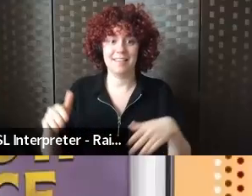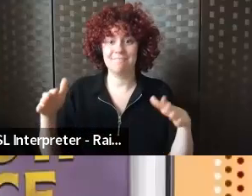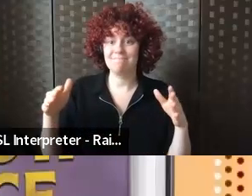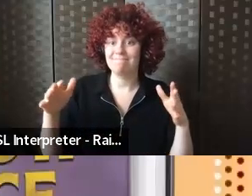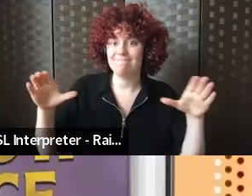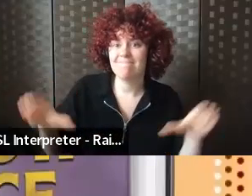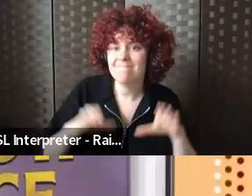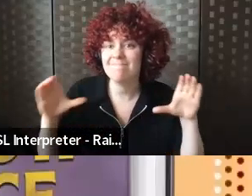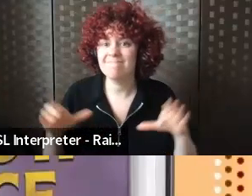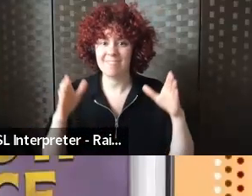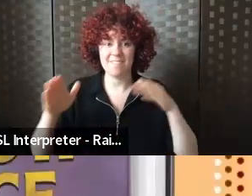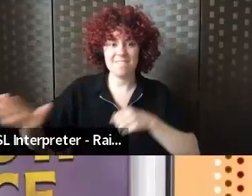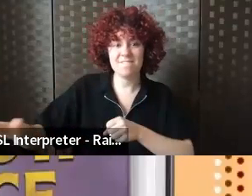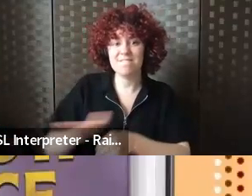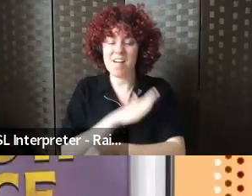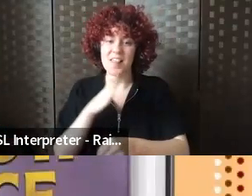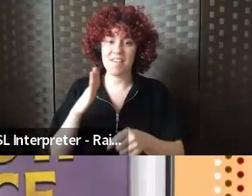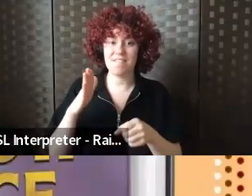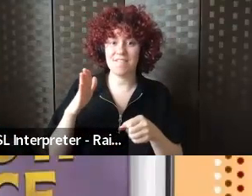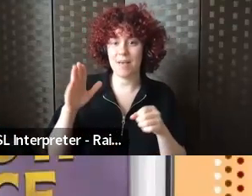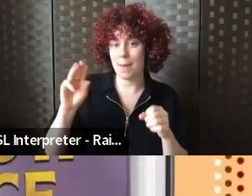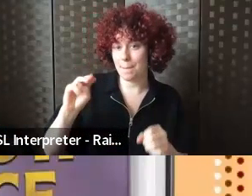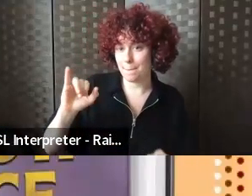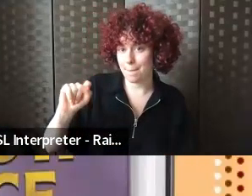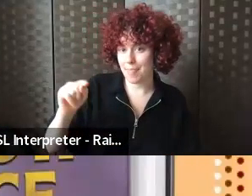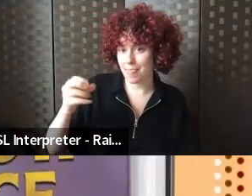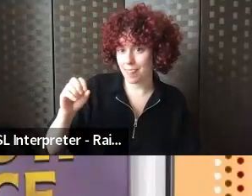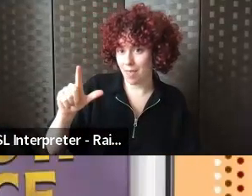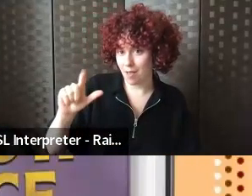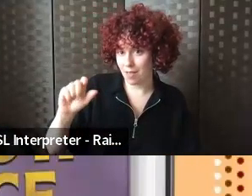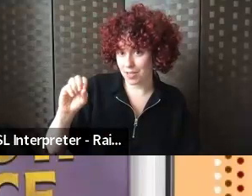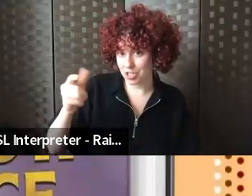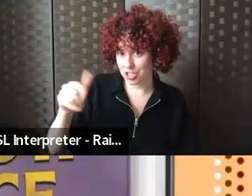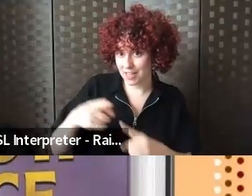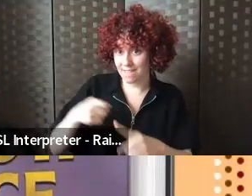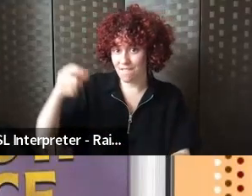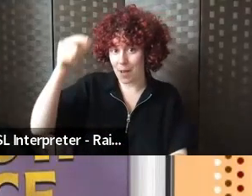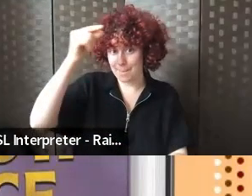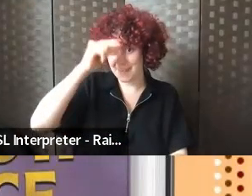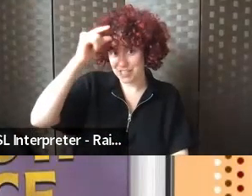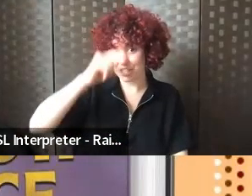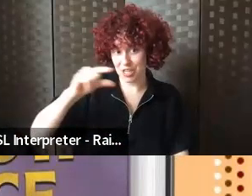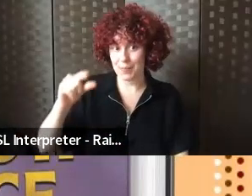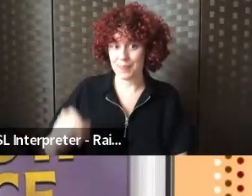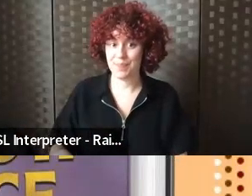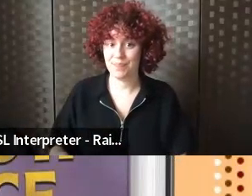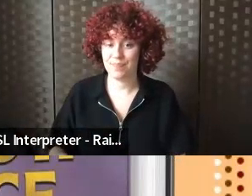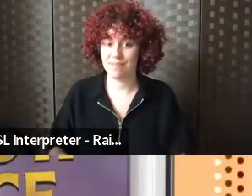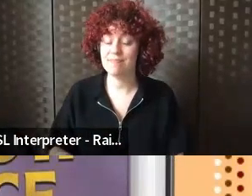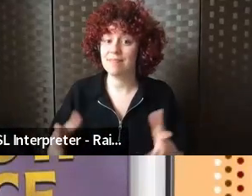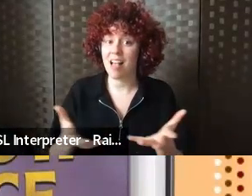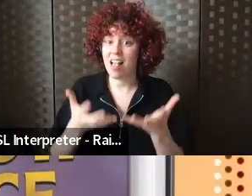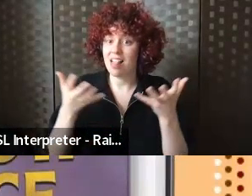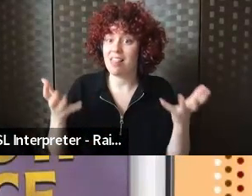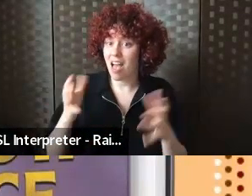diverse fantasies full of Egyptian mythology to boot. The series is also full of STEM connections and explores